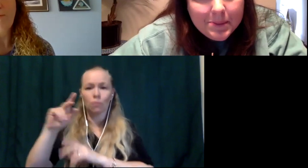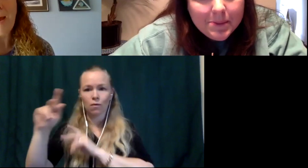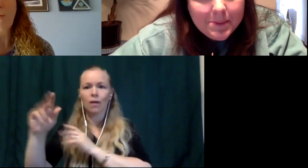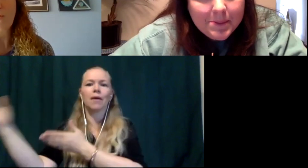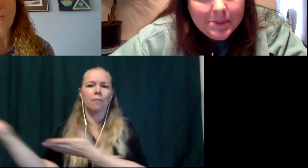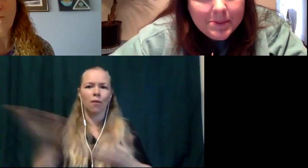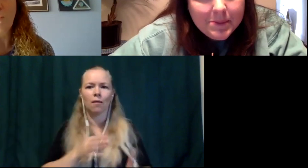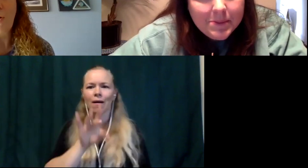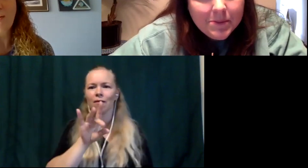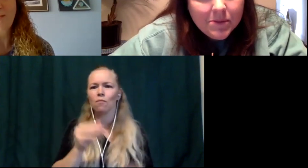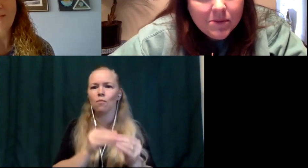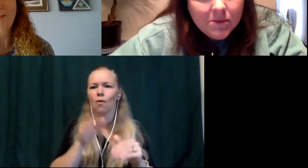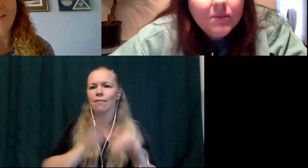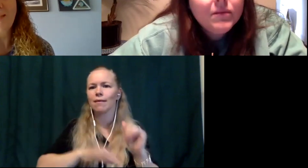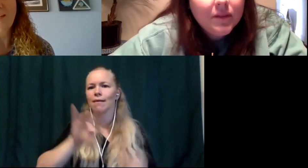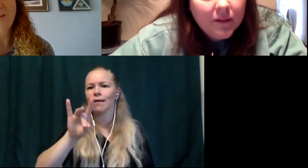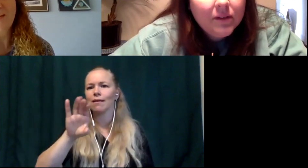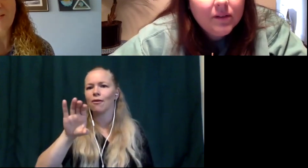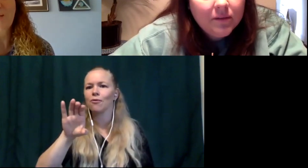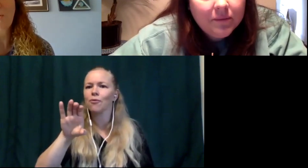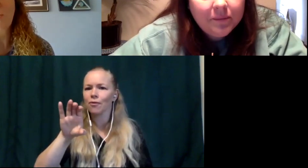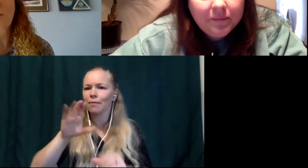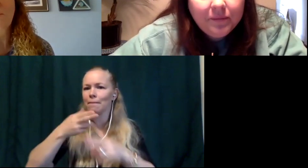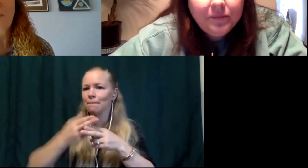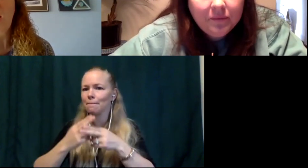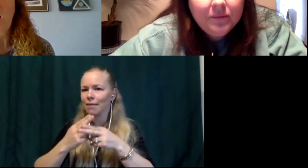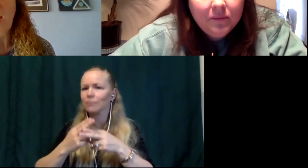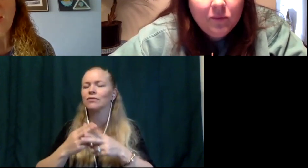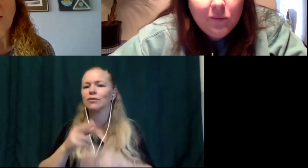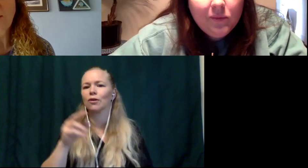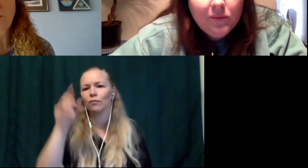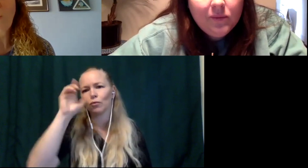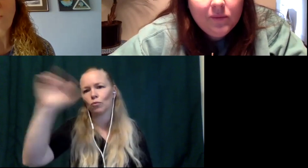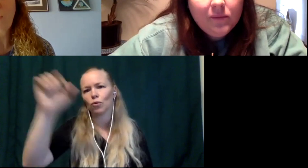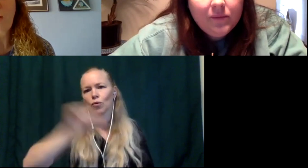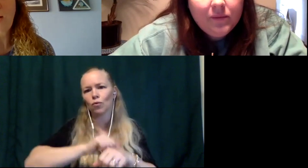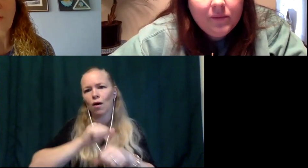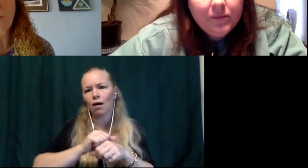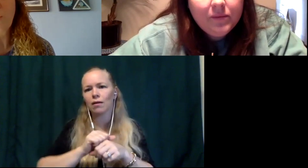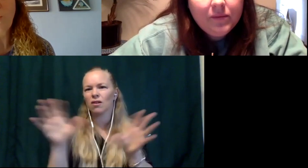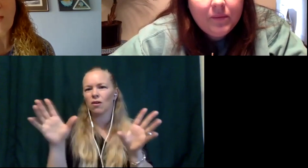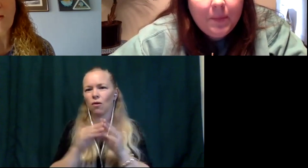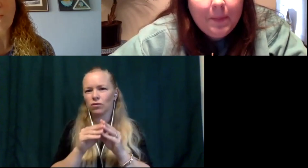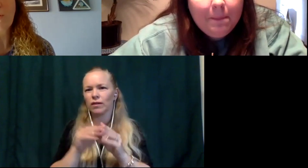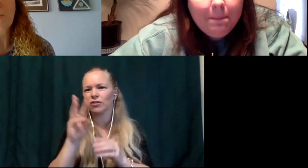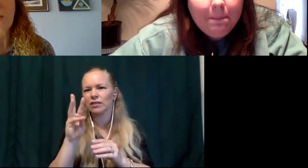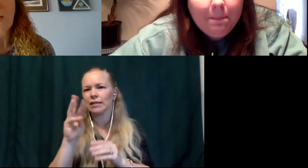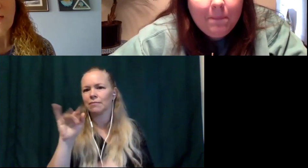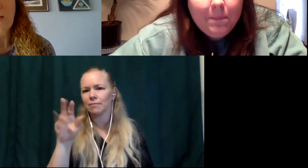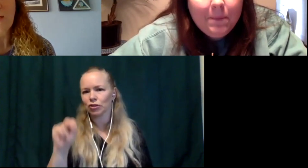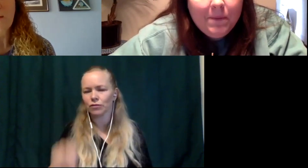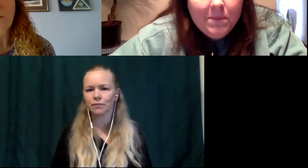800 pounds of moon rocks in the six missions. We've learned a lot about the moon, that it was